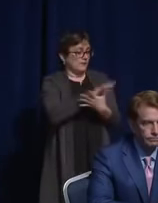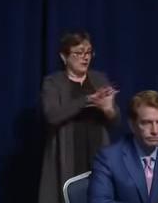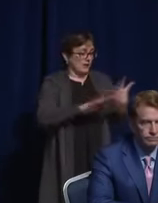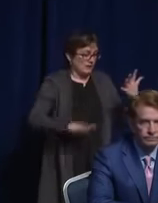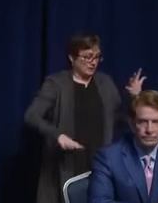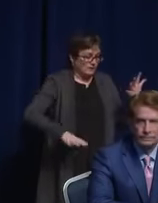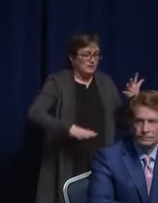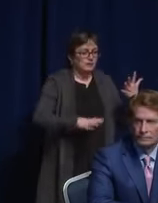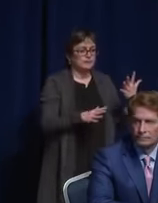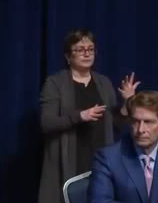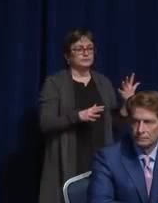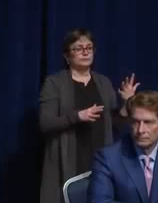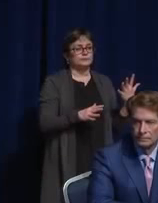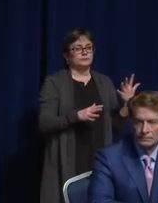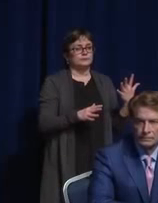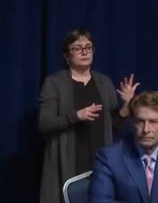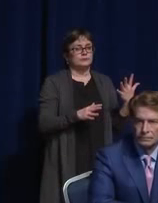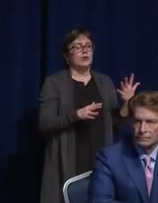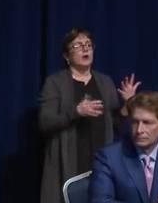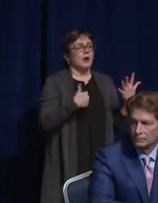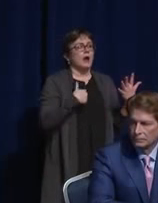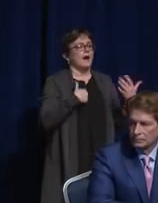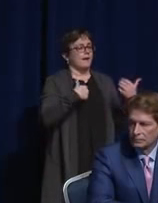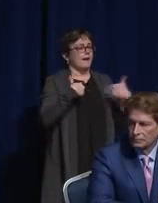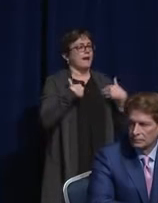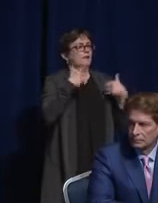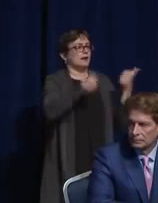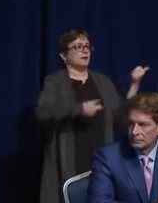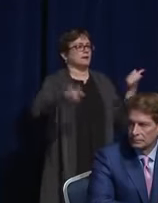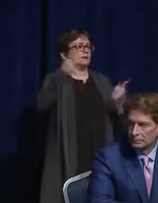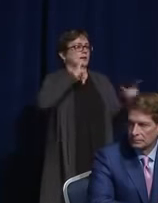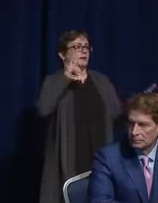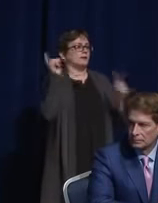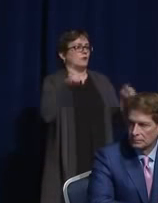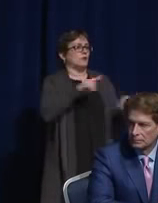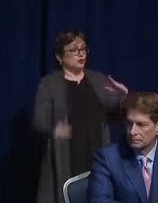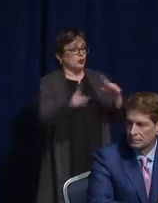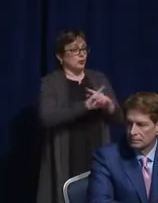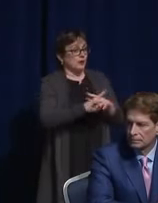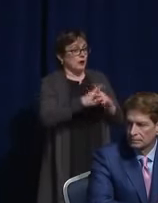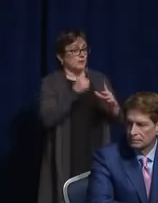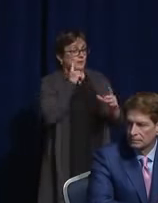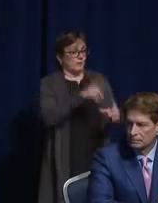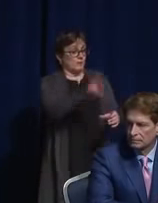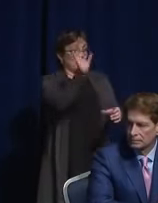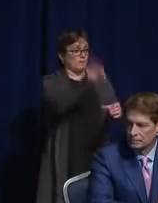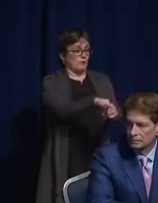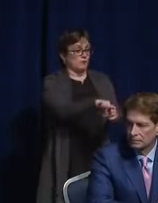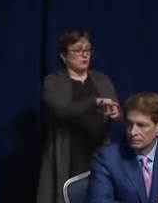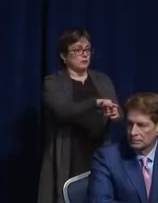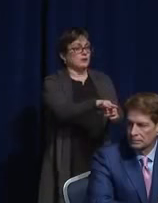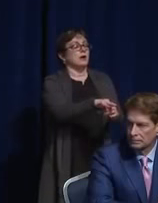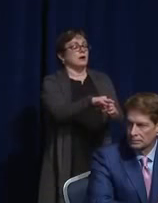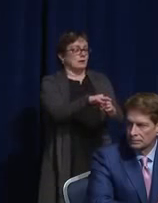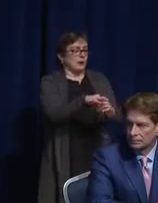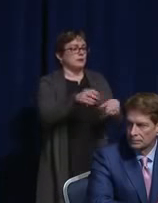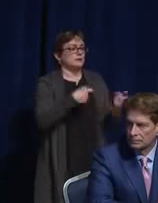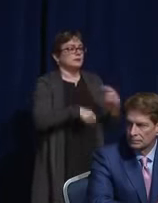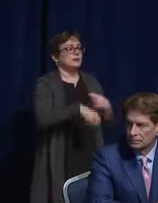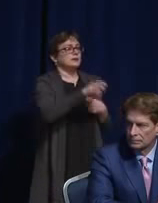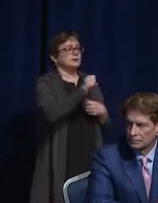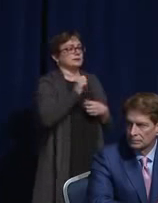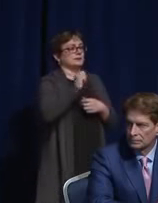sense, an executive order regarding upcoming elections. The Secretary of State will